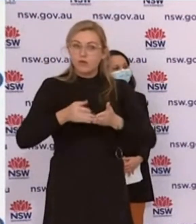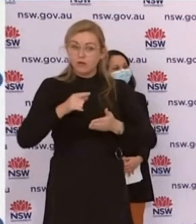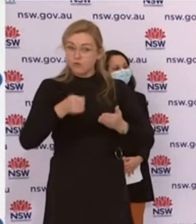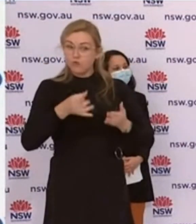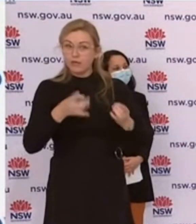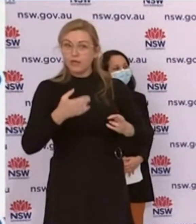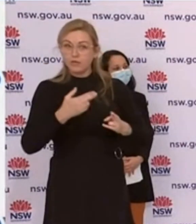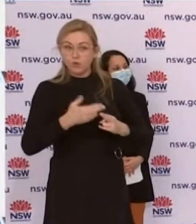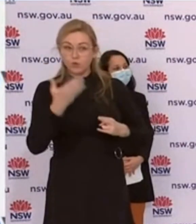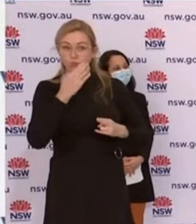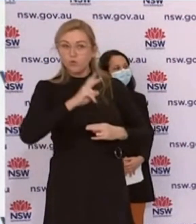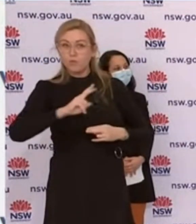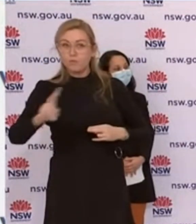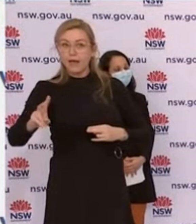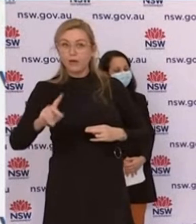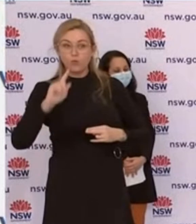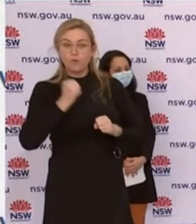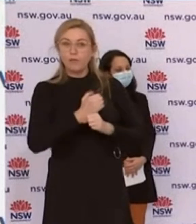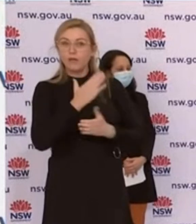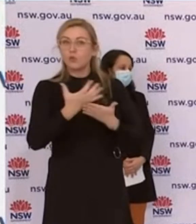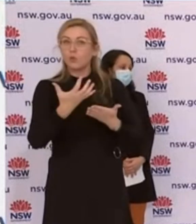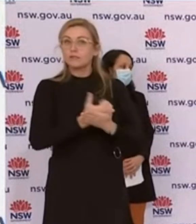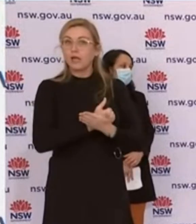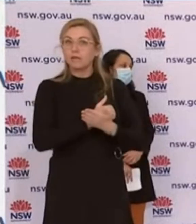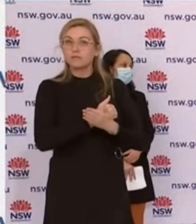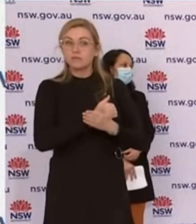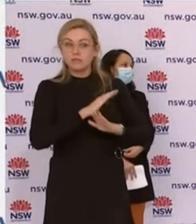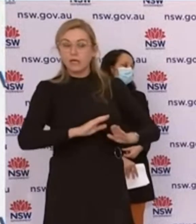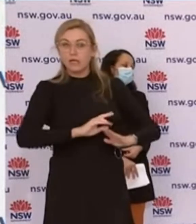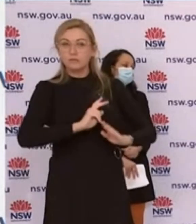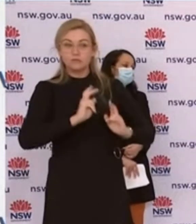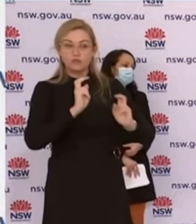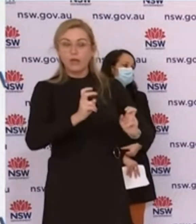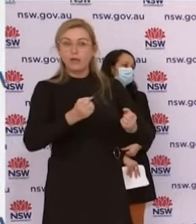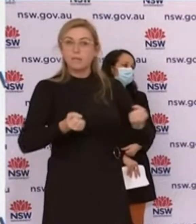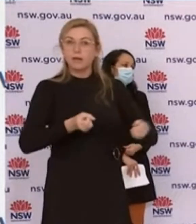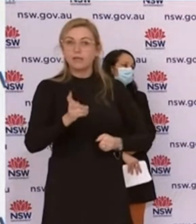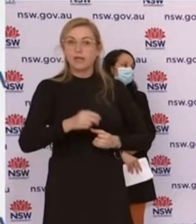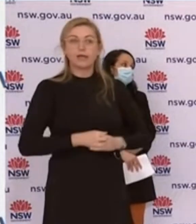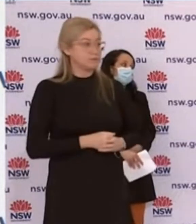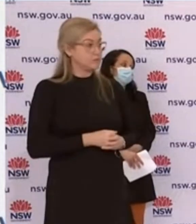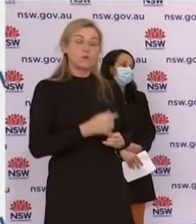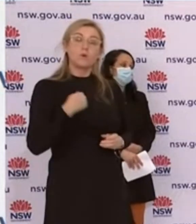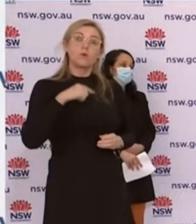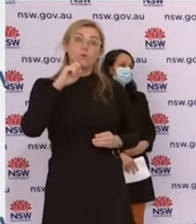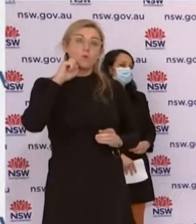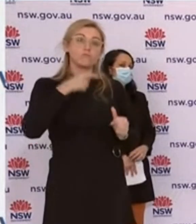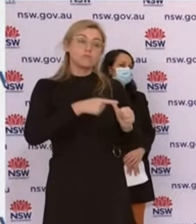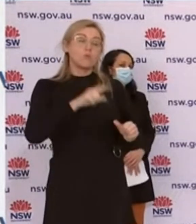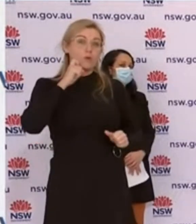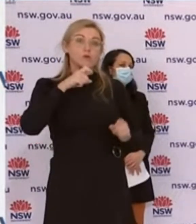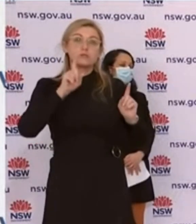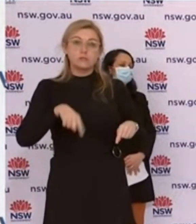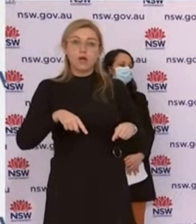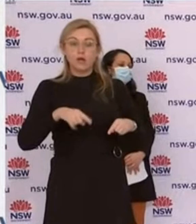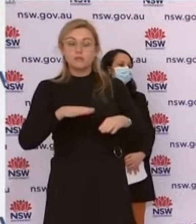transport system safe for them to return? Well, obviously all those things, all those measures will start to kick in place. But if parents